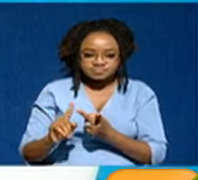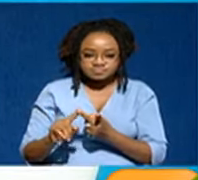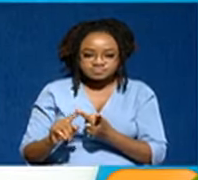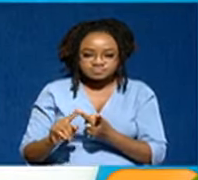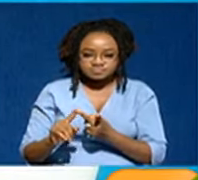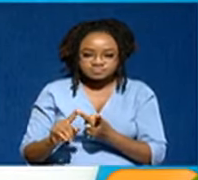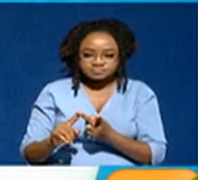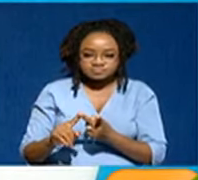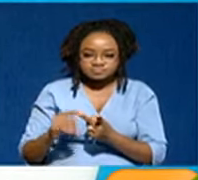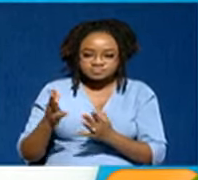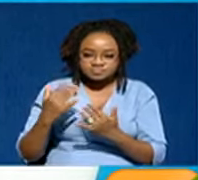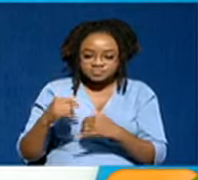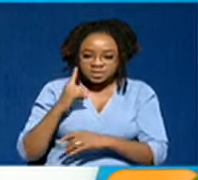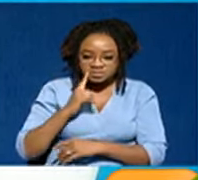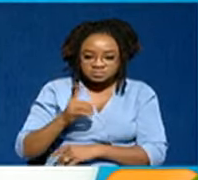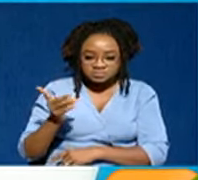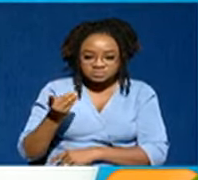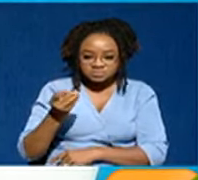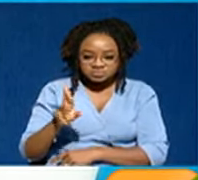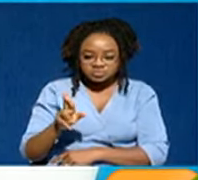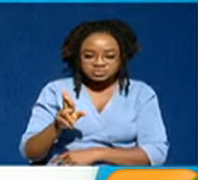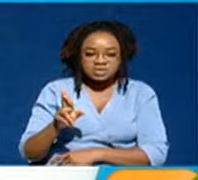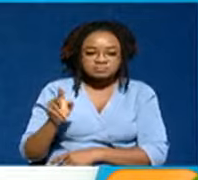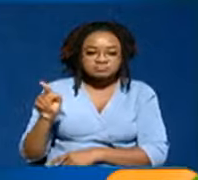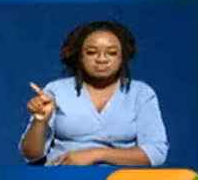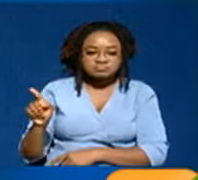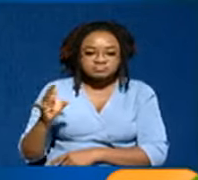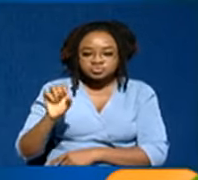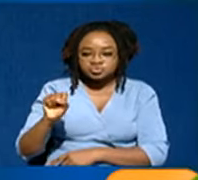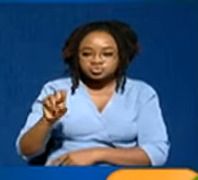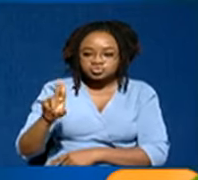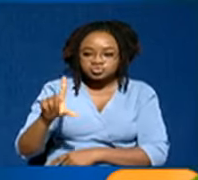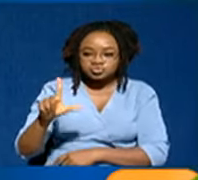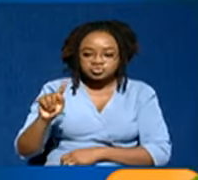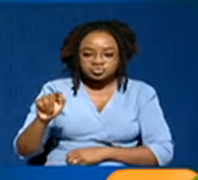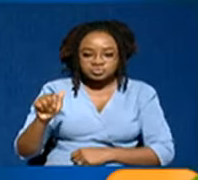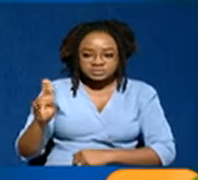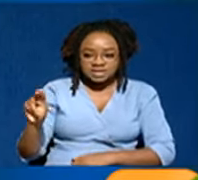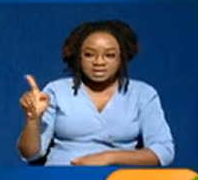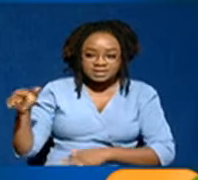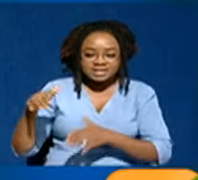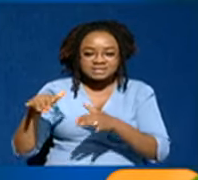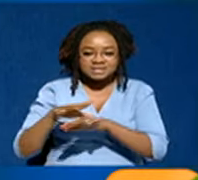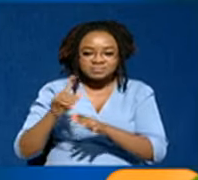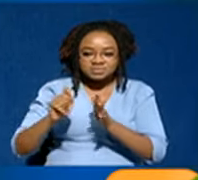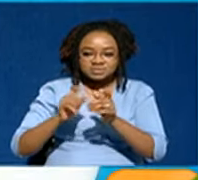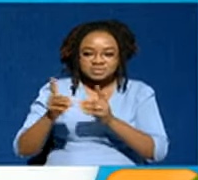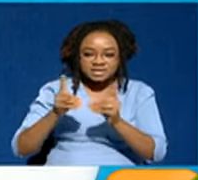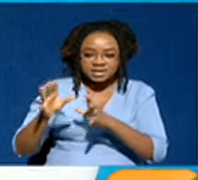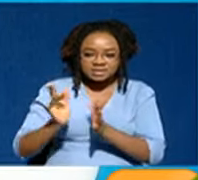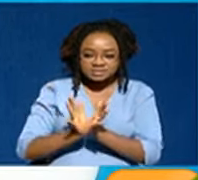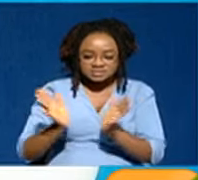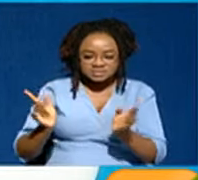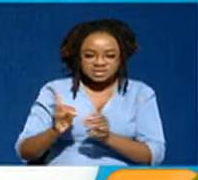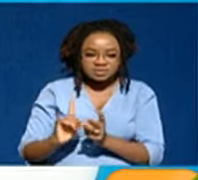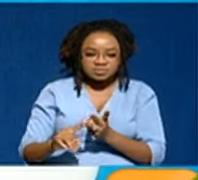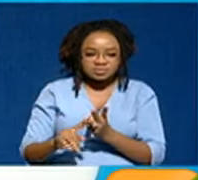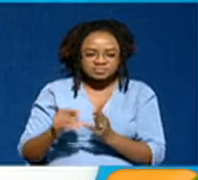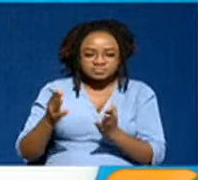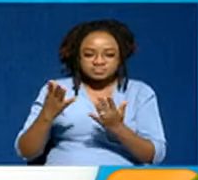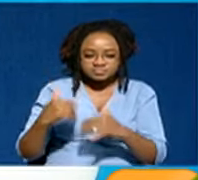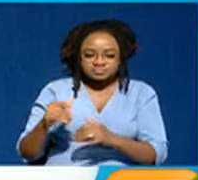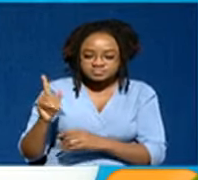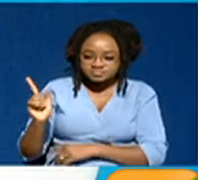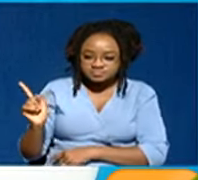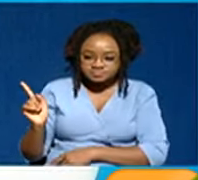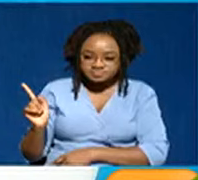is Dr. Sultan Matende Chero. He's the Deputy Director General, Ministry of Health. Thank you very much for making time. And Peter Washira, who